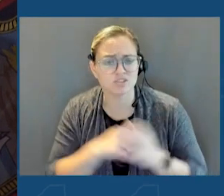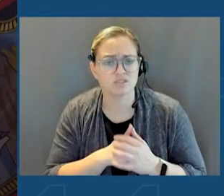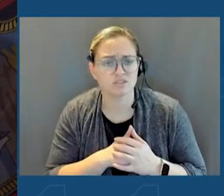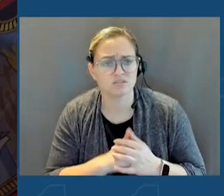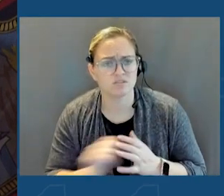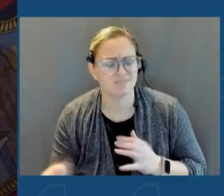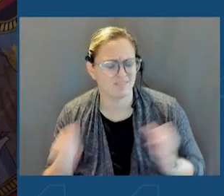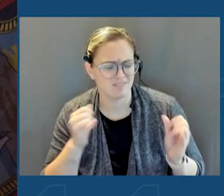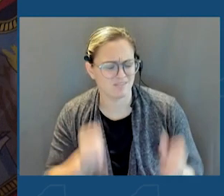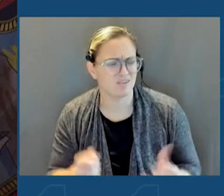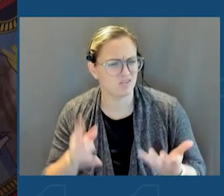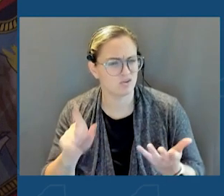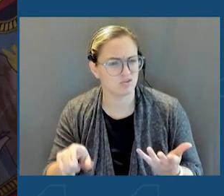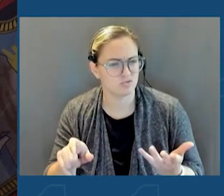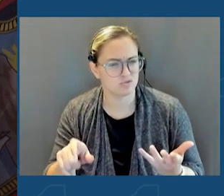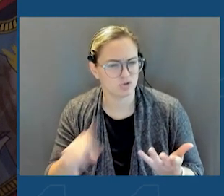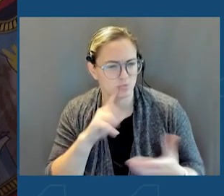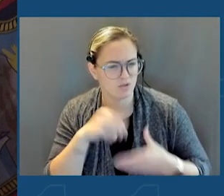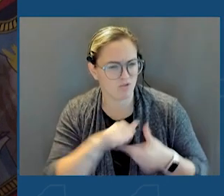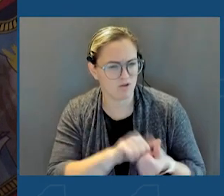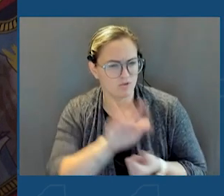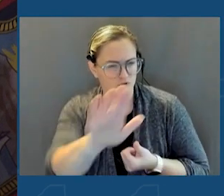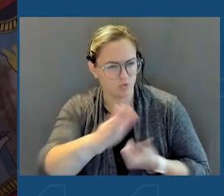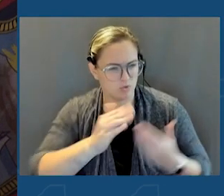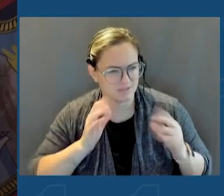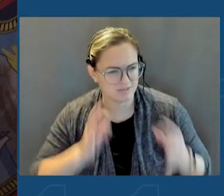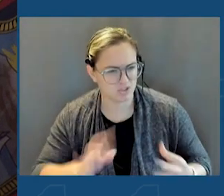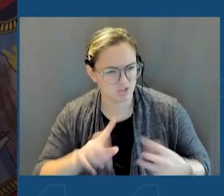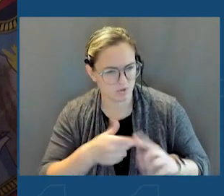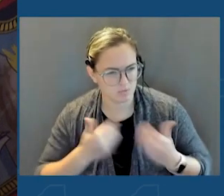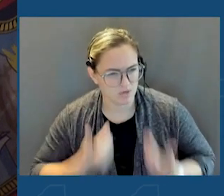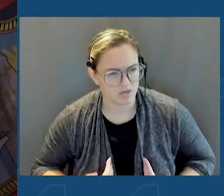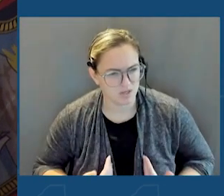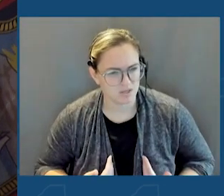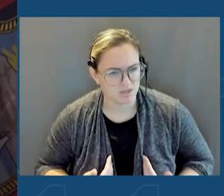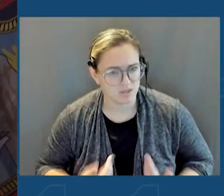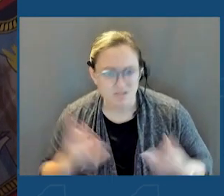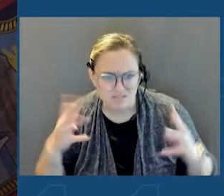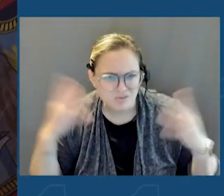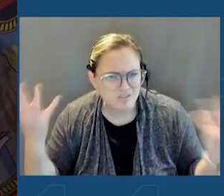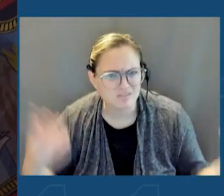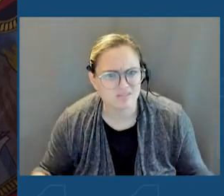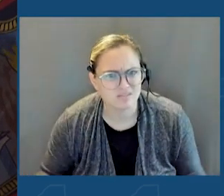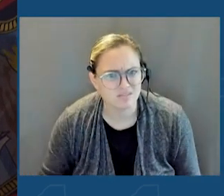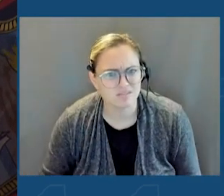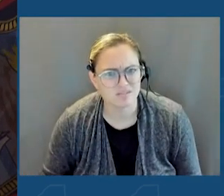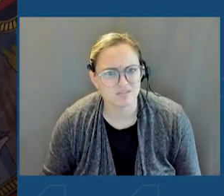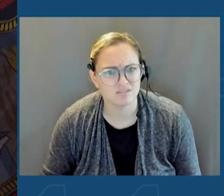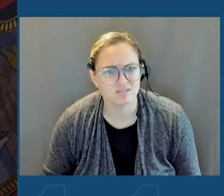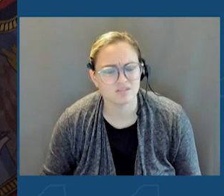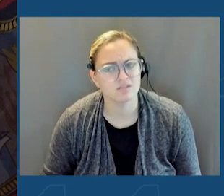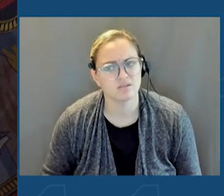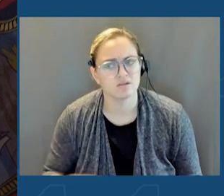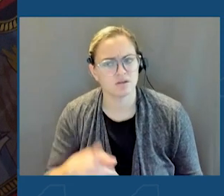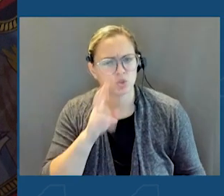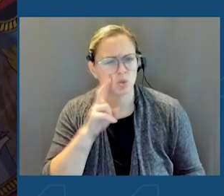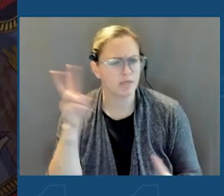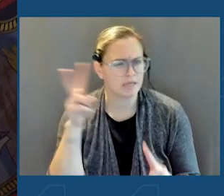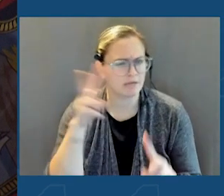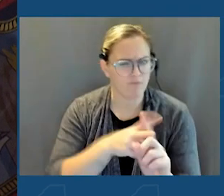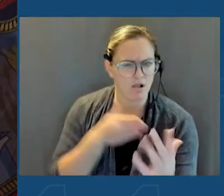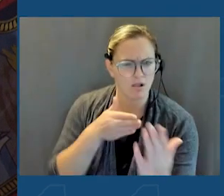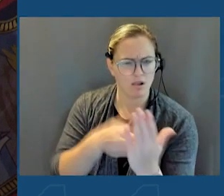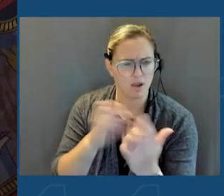individual should have some say in this? You realize how absurd this is? So they can file lawsuits against anyone